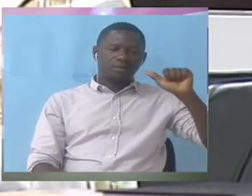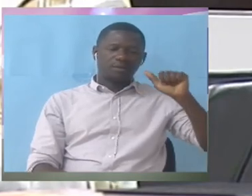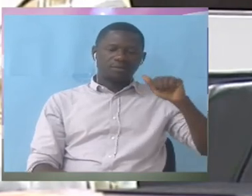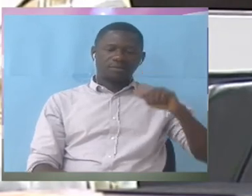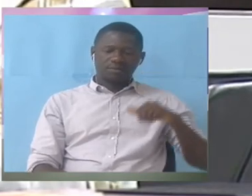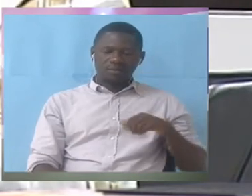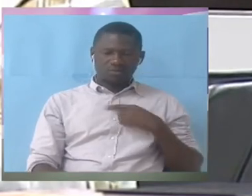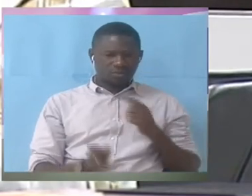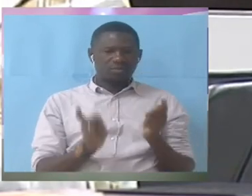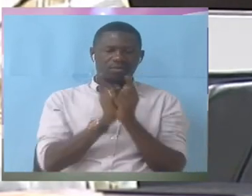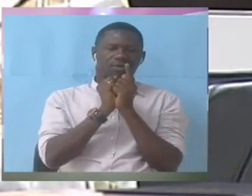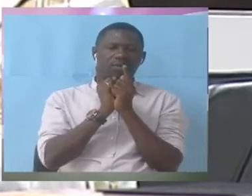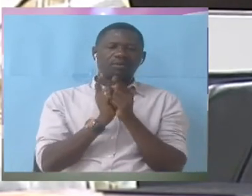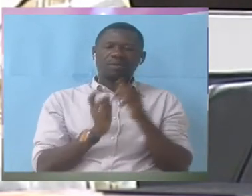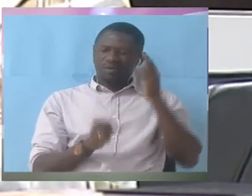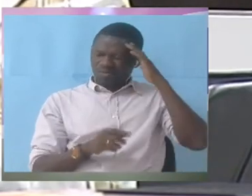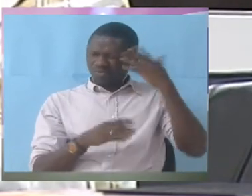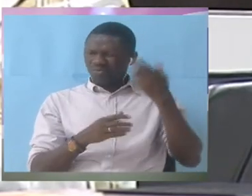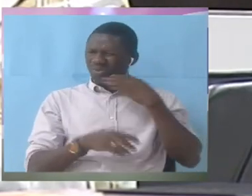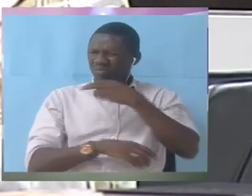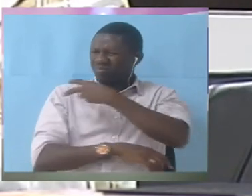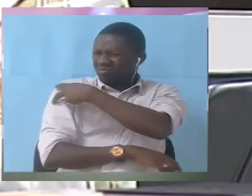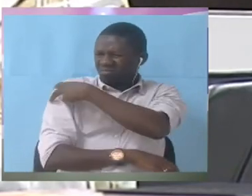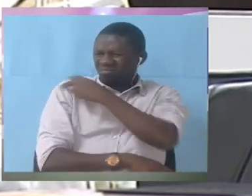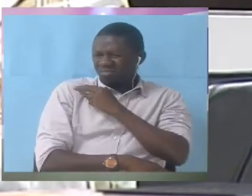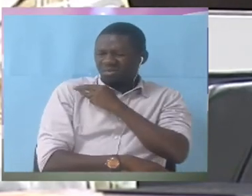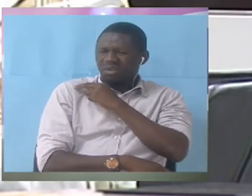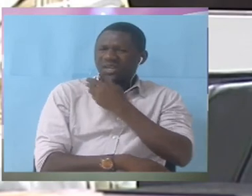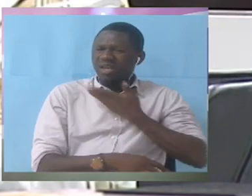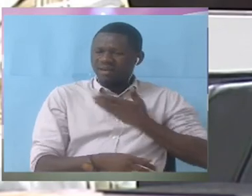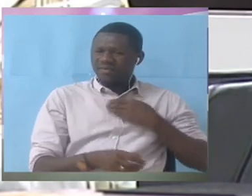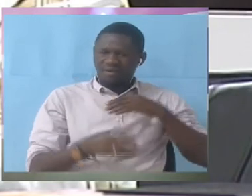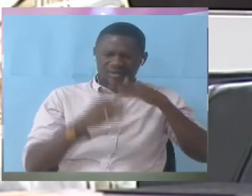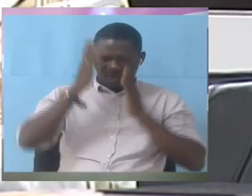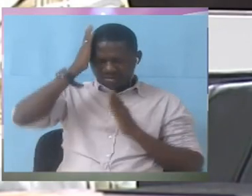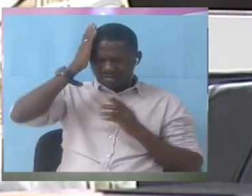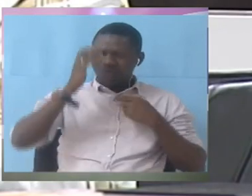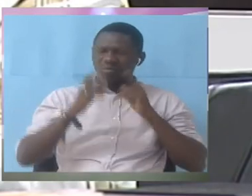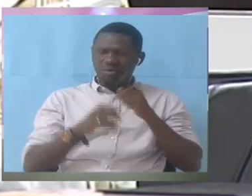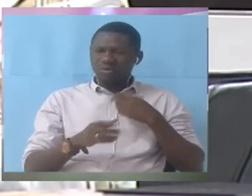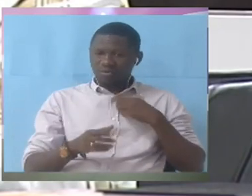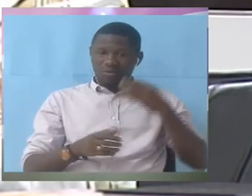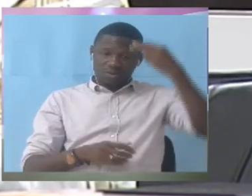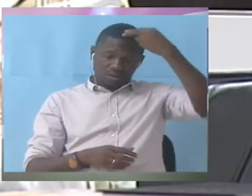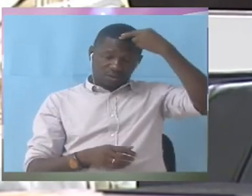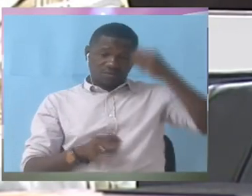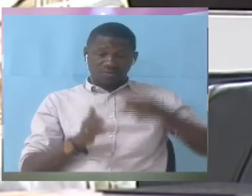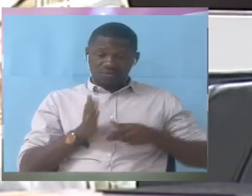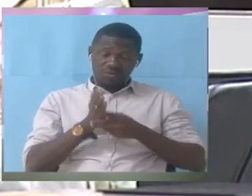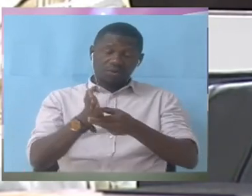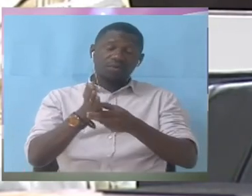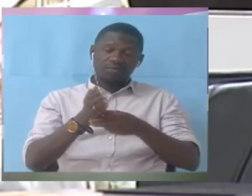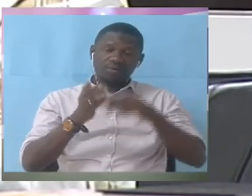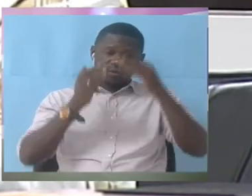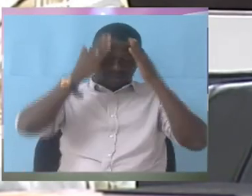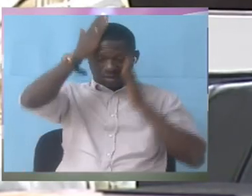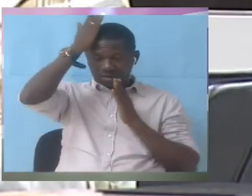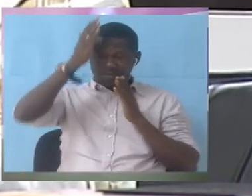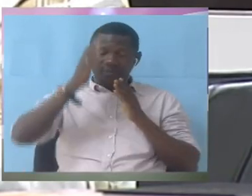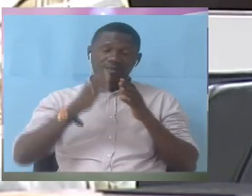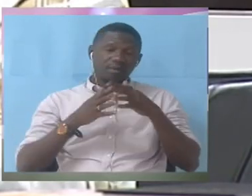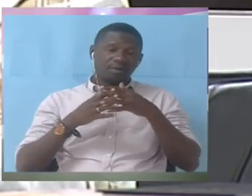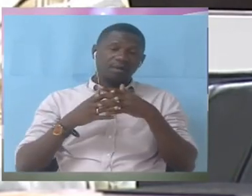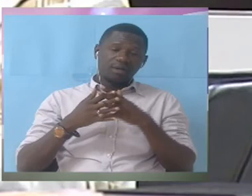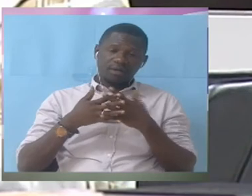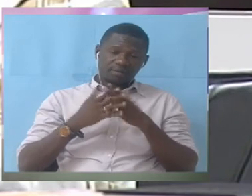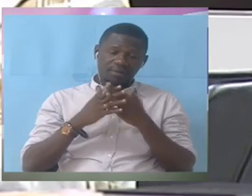at the time, but he was head of the army. Jamono bobu na xawma ban ma xamala yore won de way mo jité won soldar gi. So he had a contingent